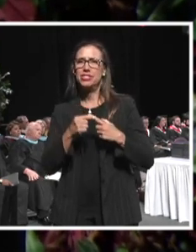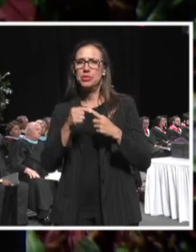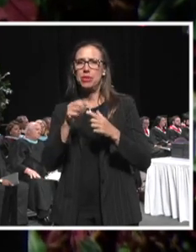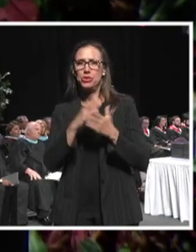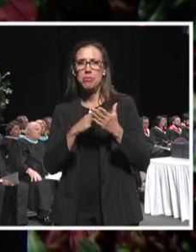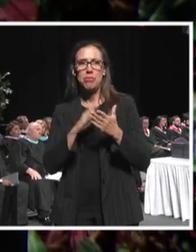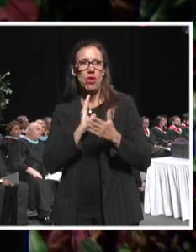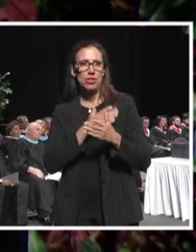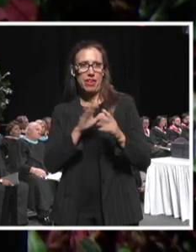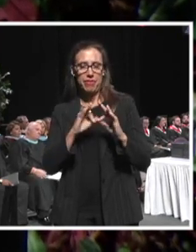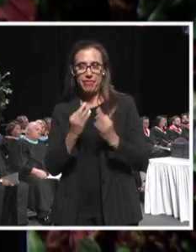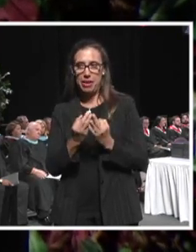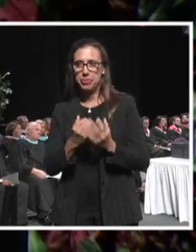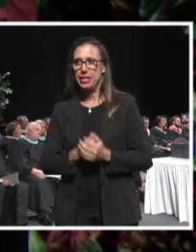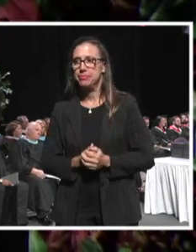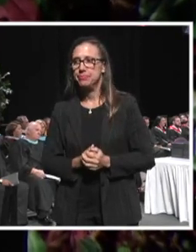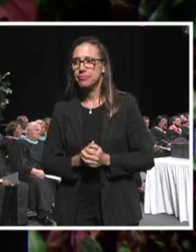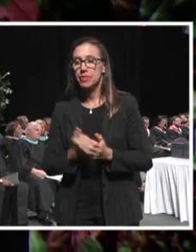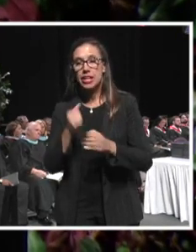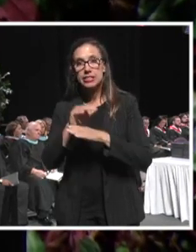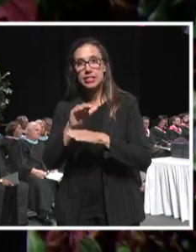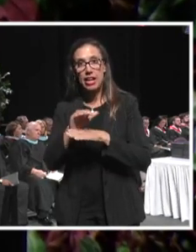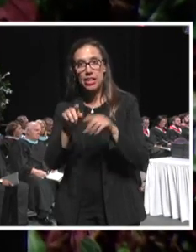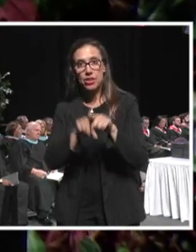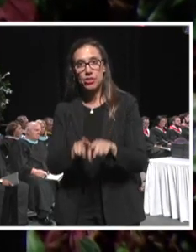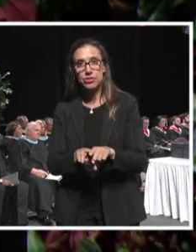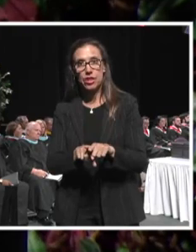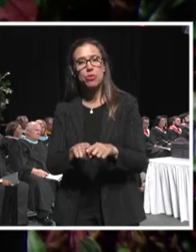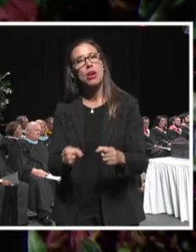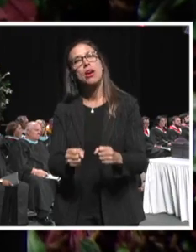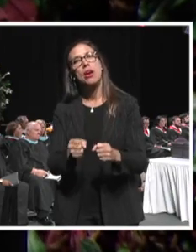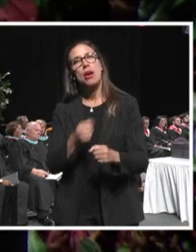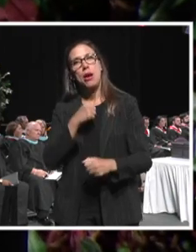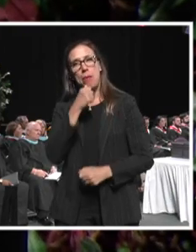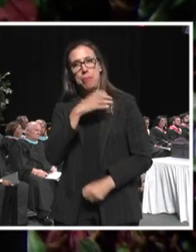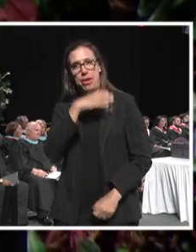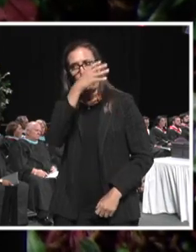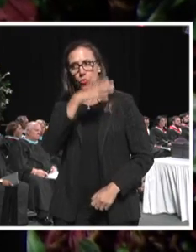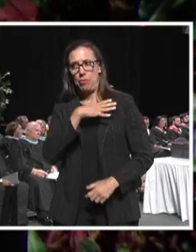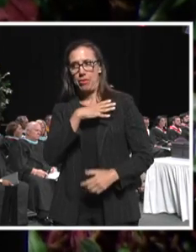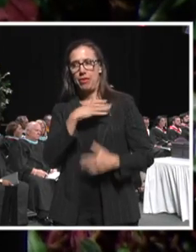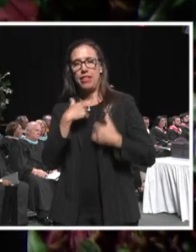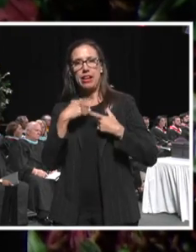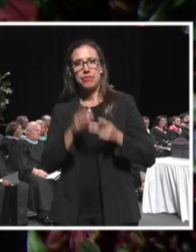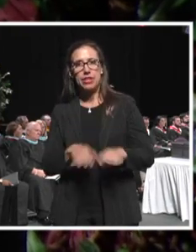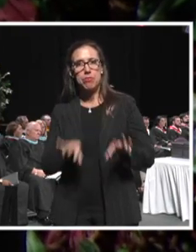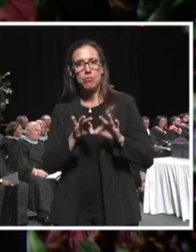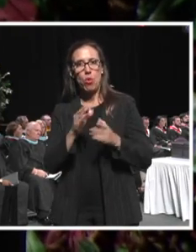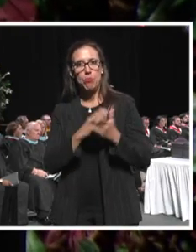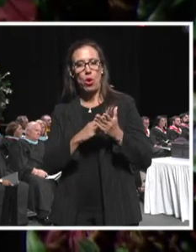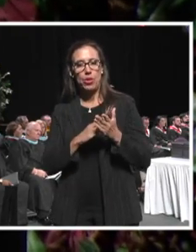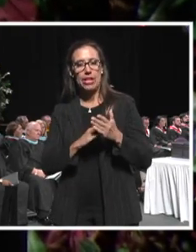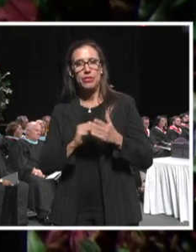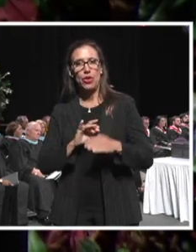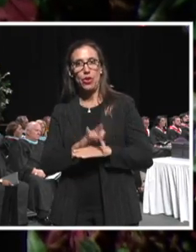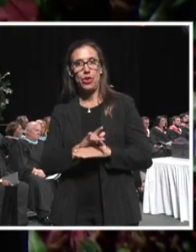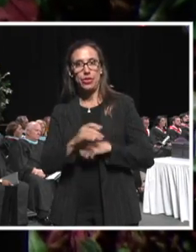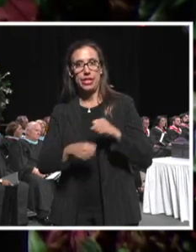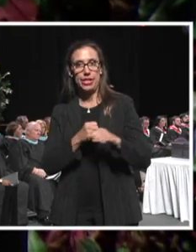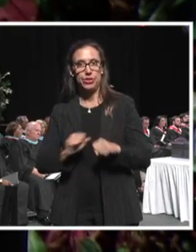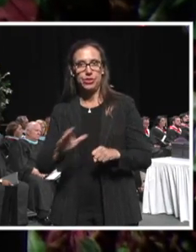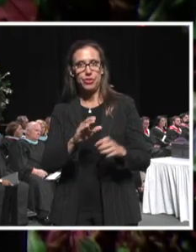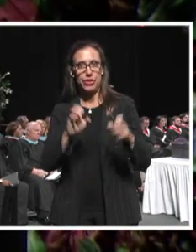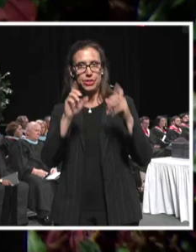family. Joining us tonight, too, are men and women who have played a significant part in the early years of your